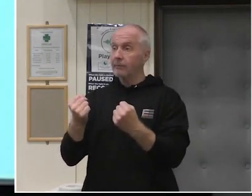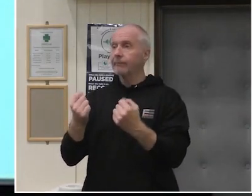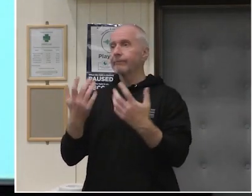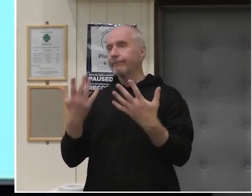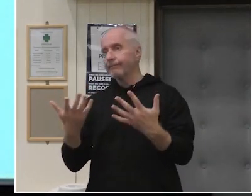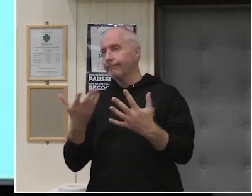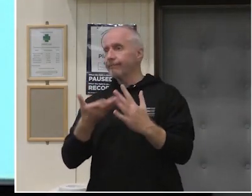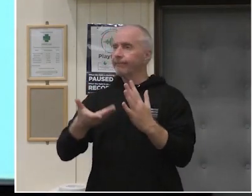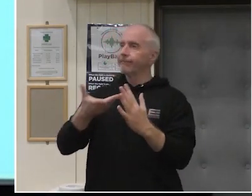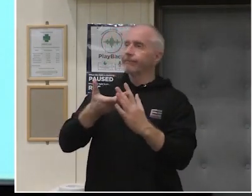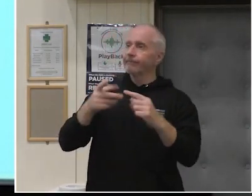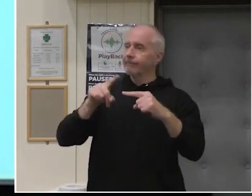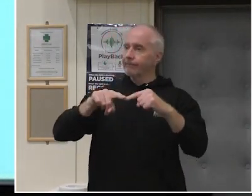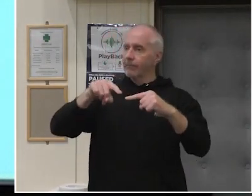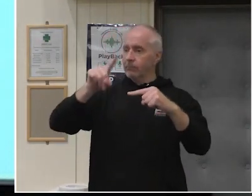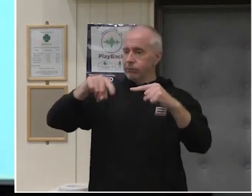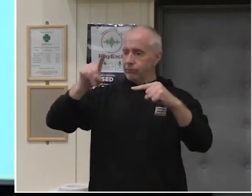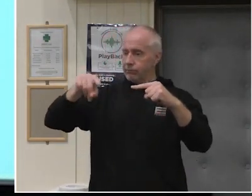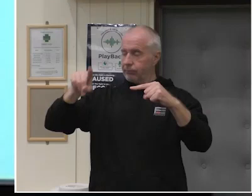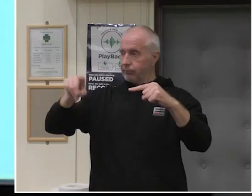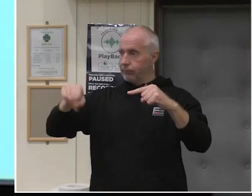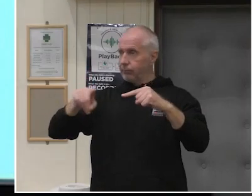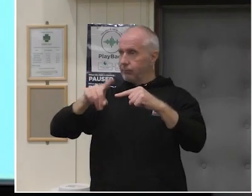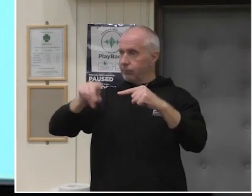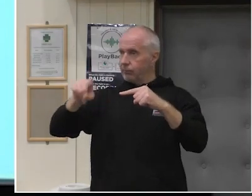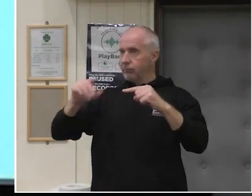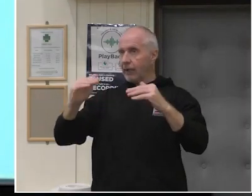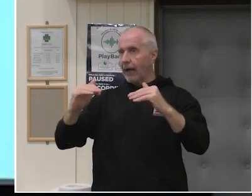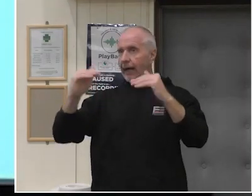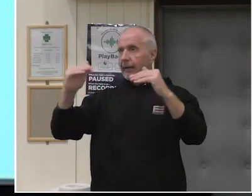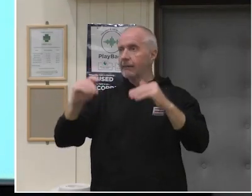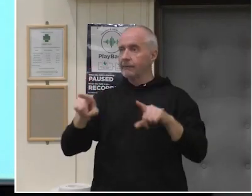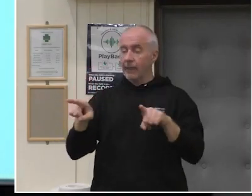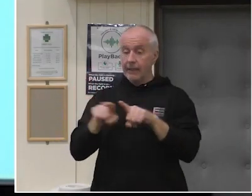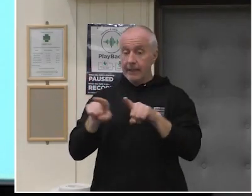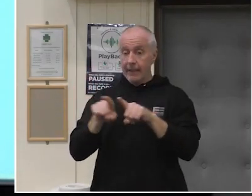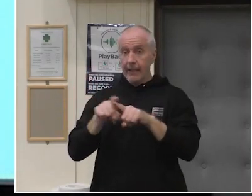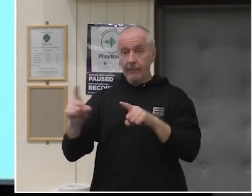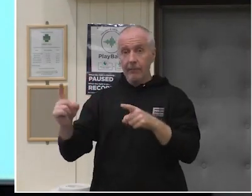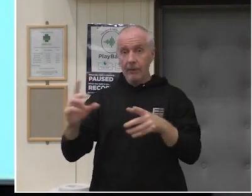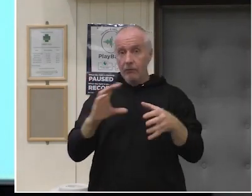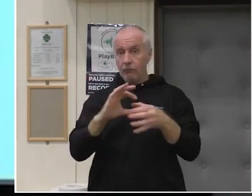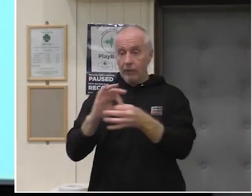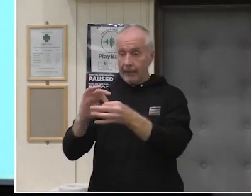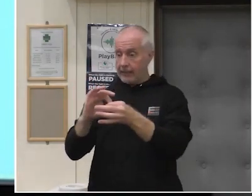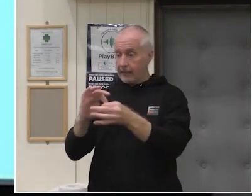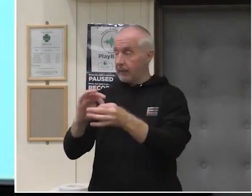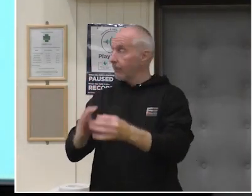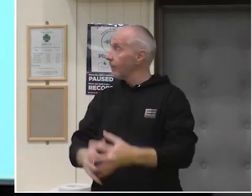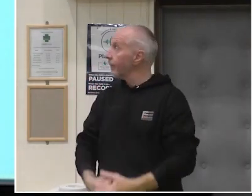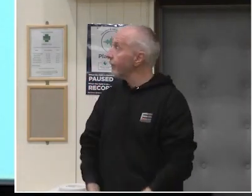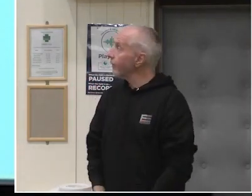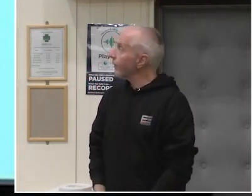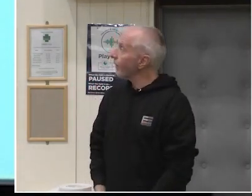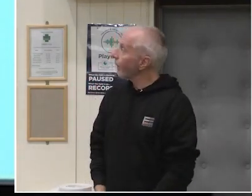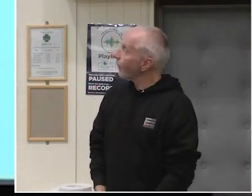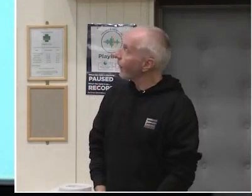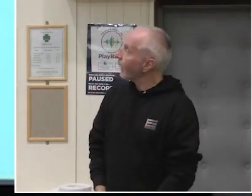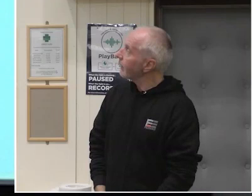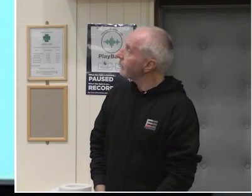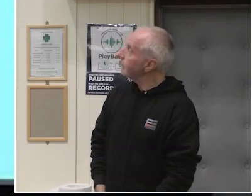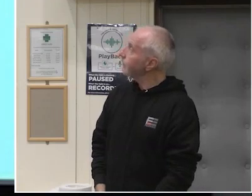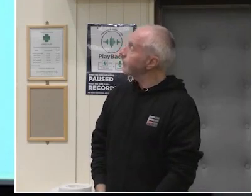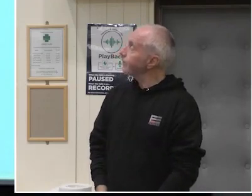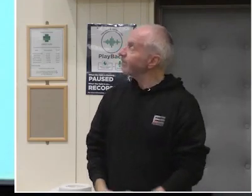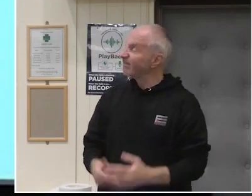we've got a higher frequency. That is the same relationship. So, now we've covered bits